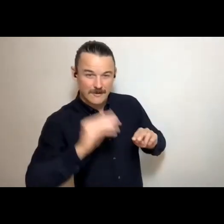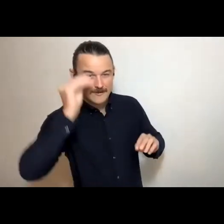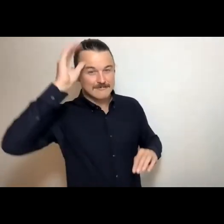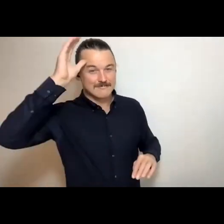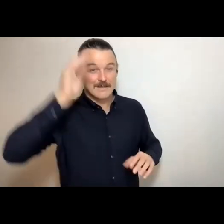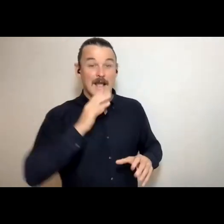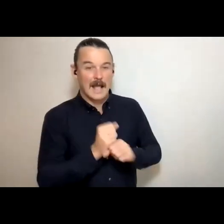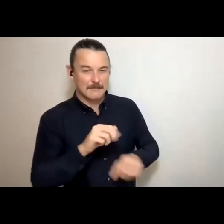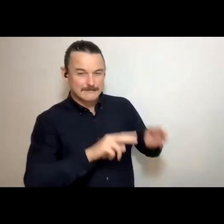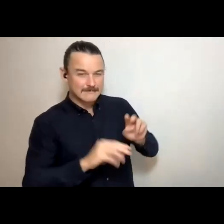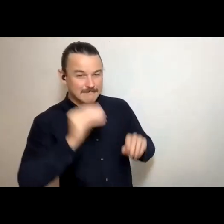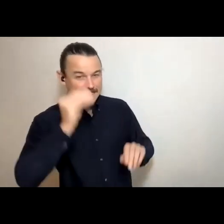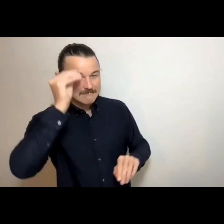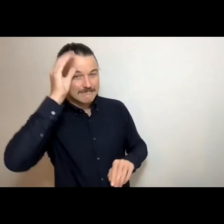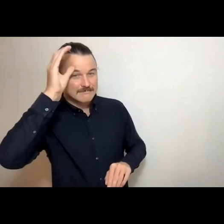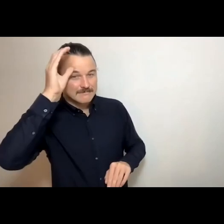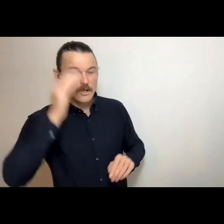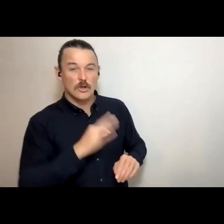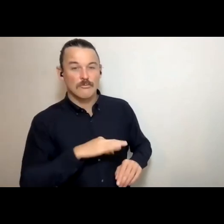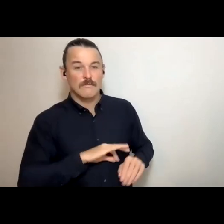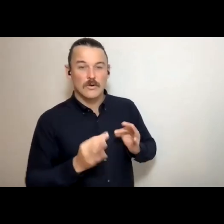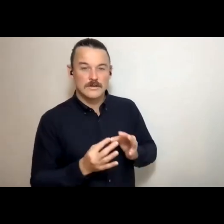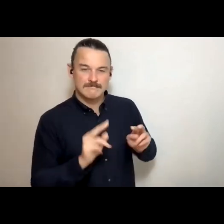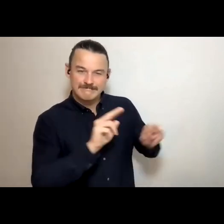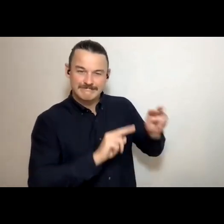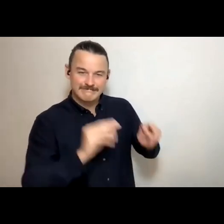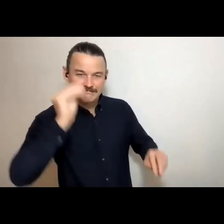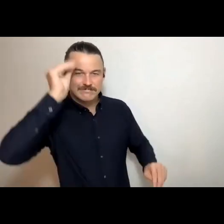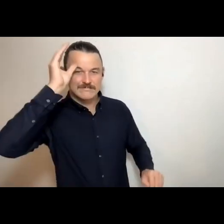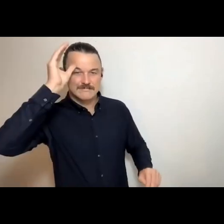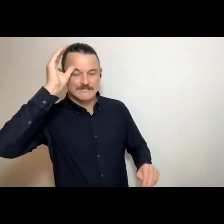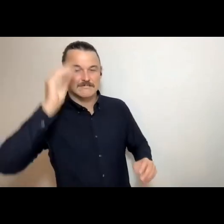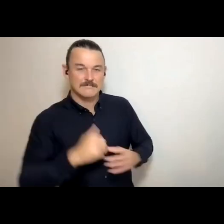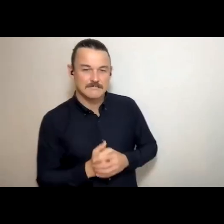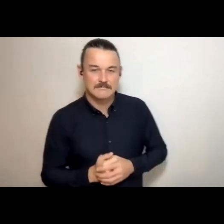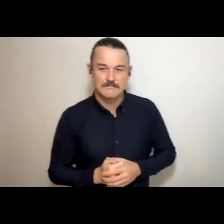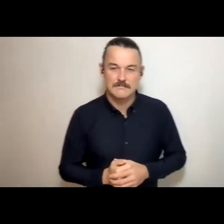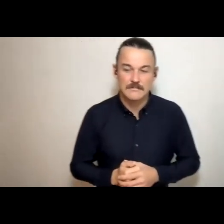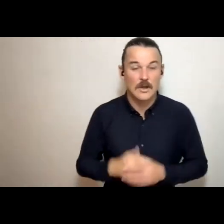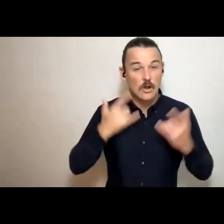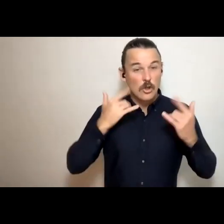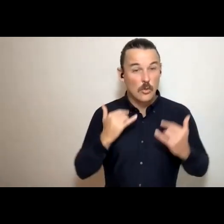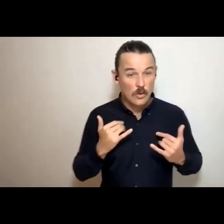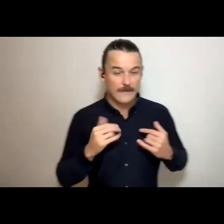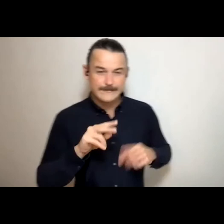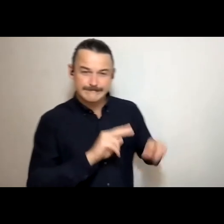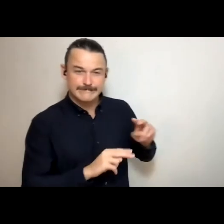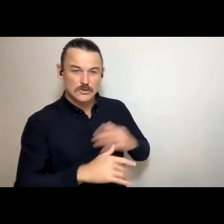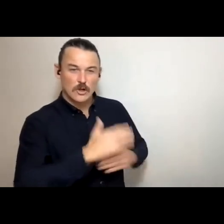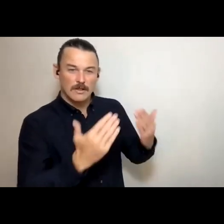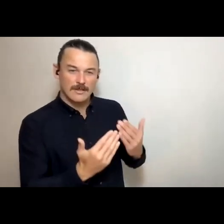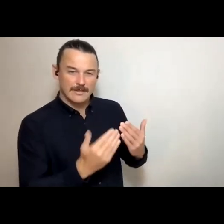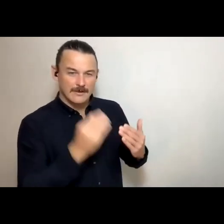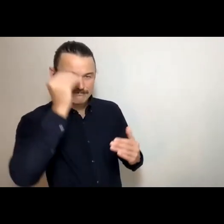-profit works. Um, thinking also non-traditionally about the lawyer and how it can be informed by sociologists, sociology,